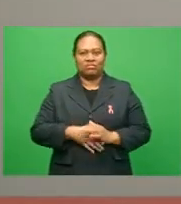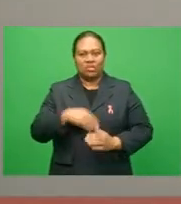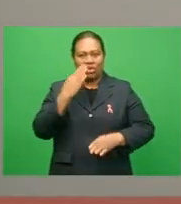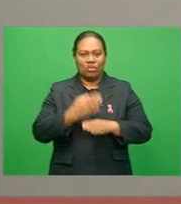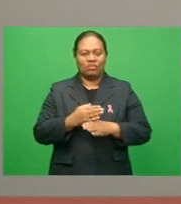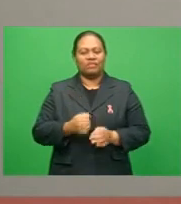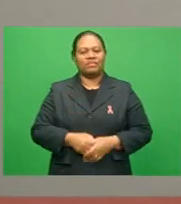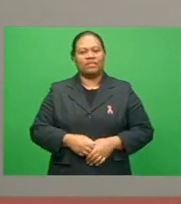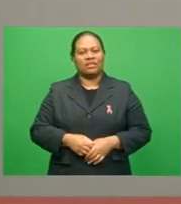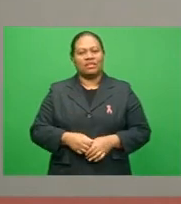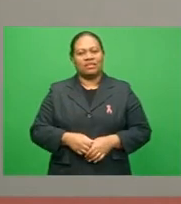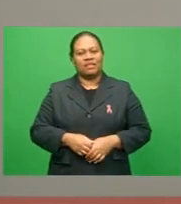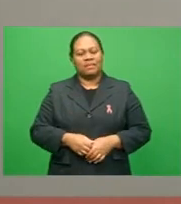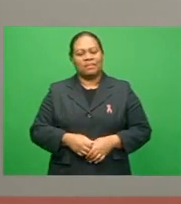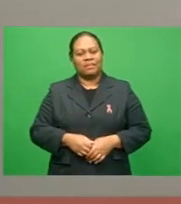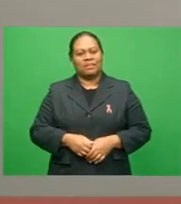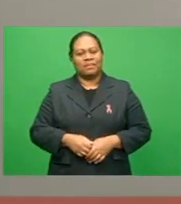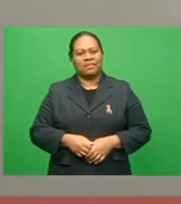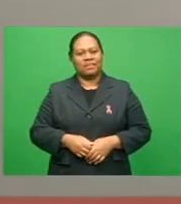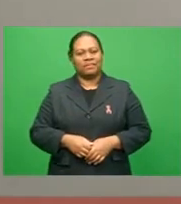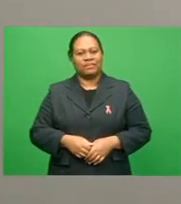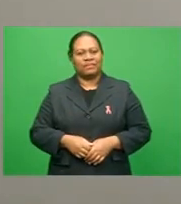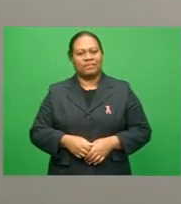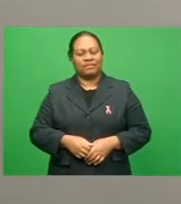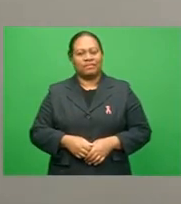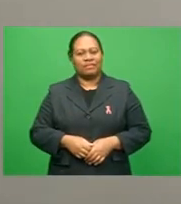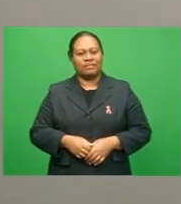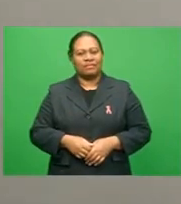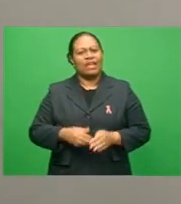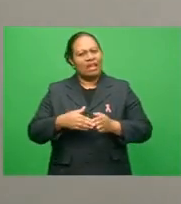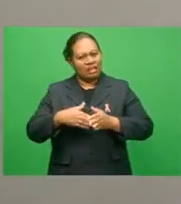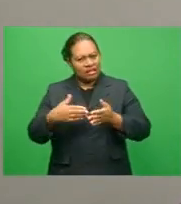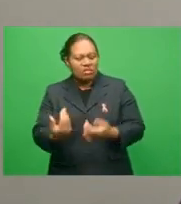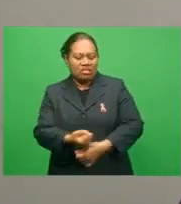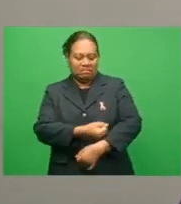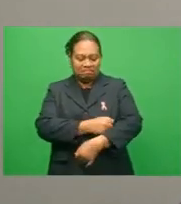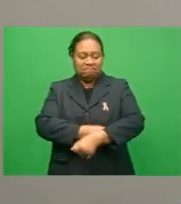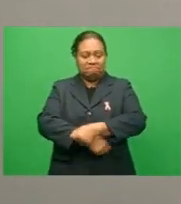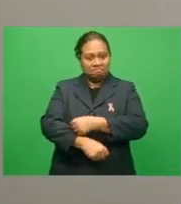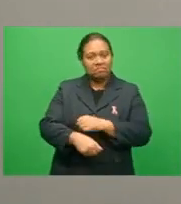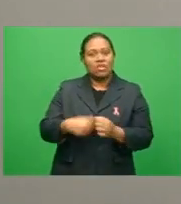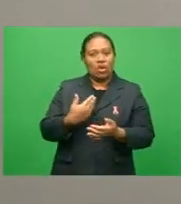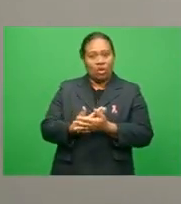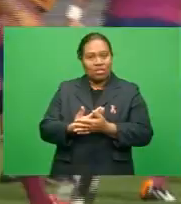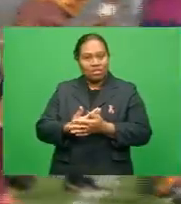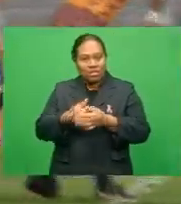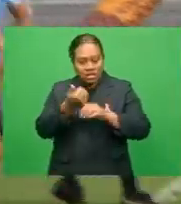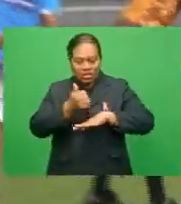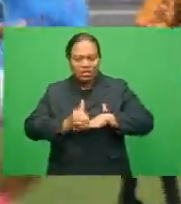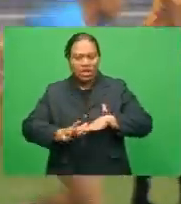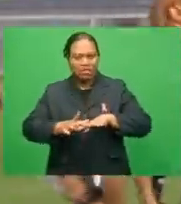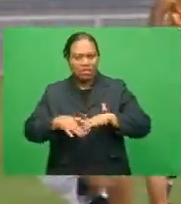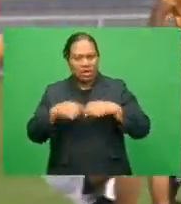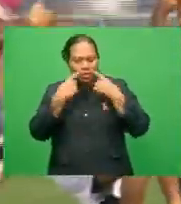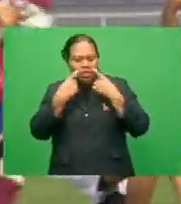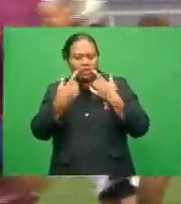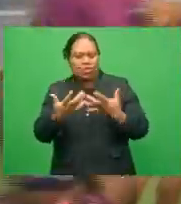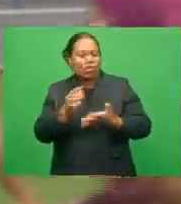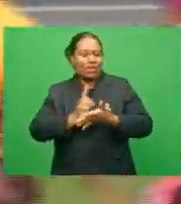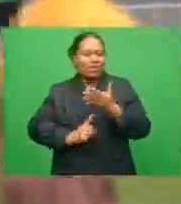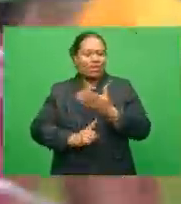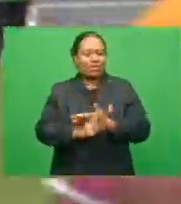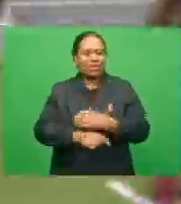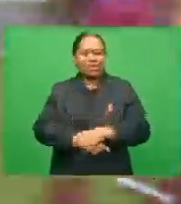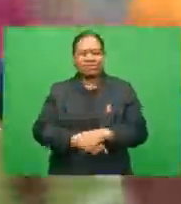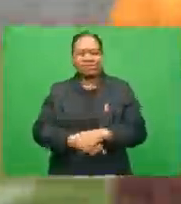never. So the efforts on the ground, I think, spoke much of what the boys really